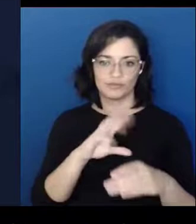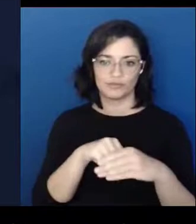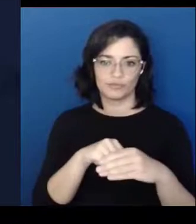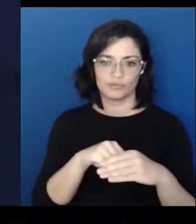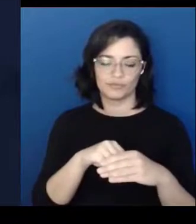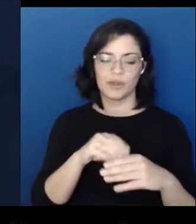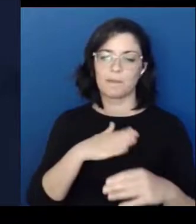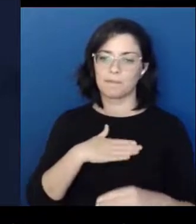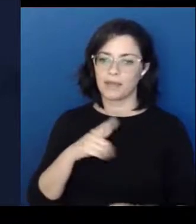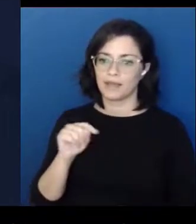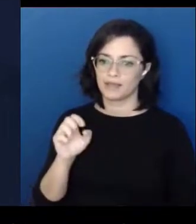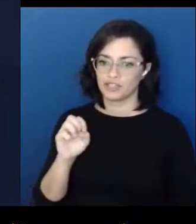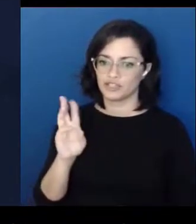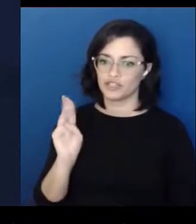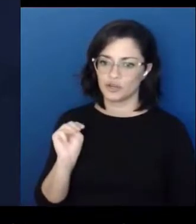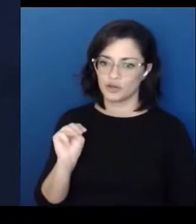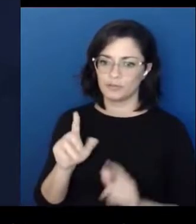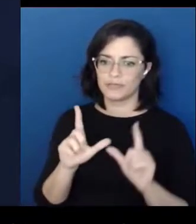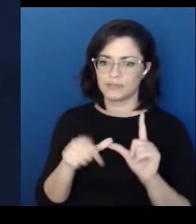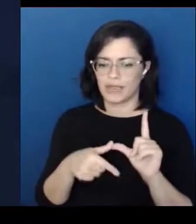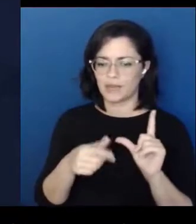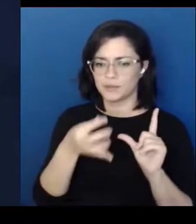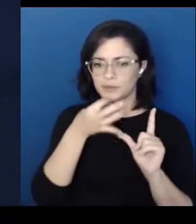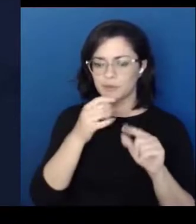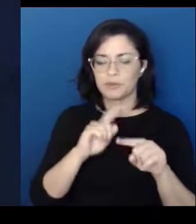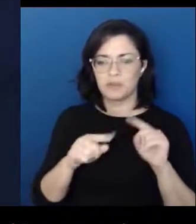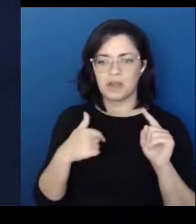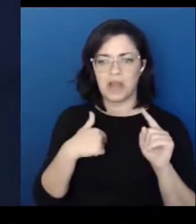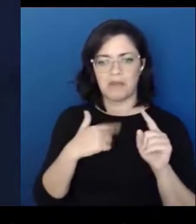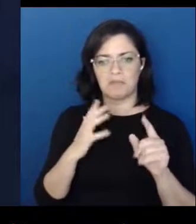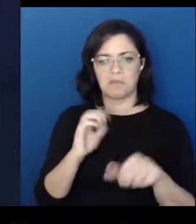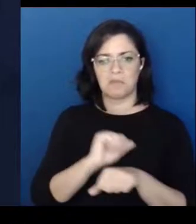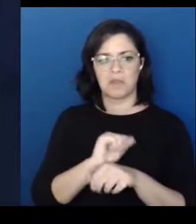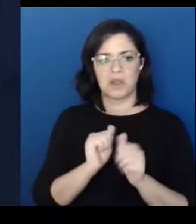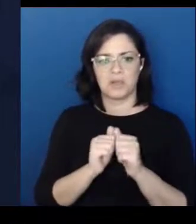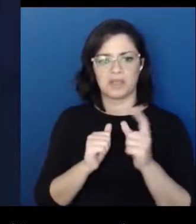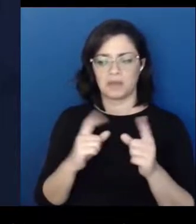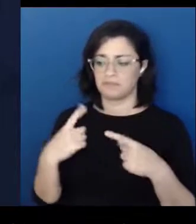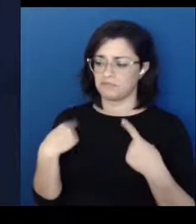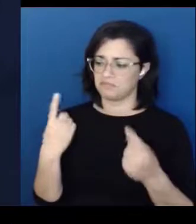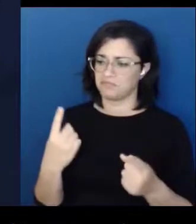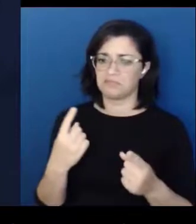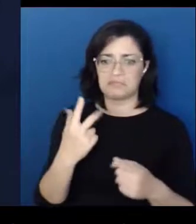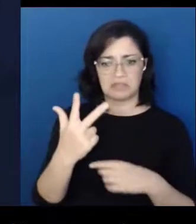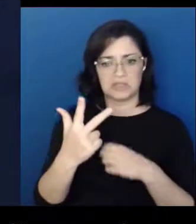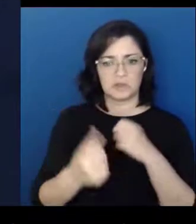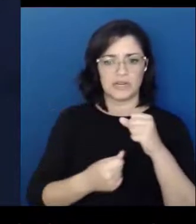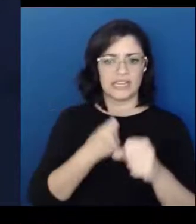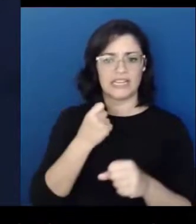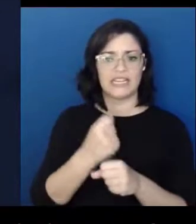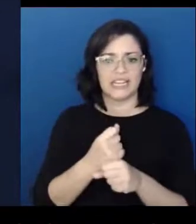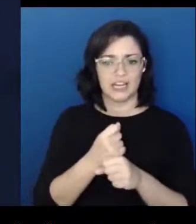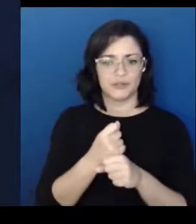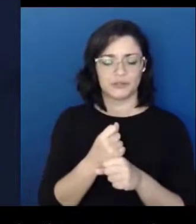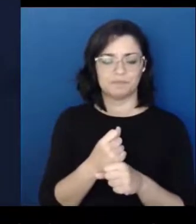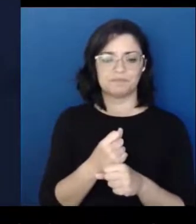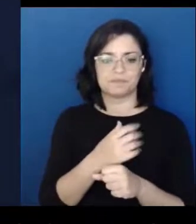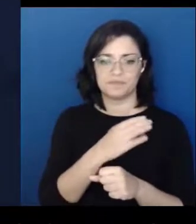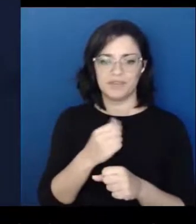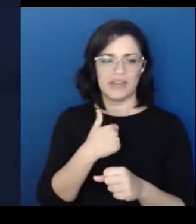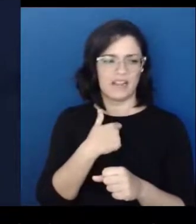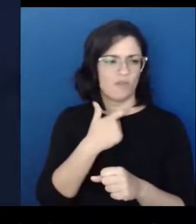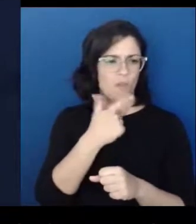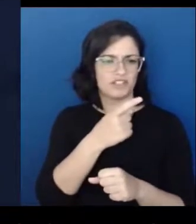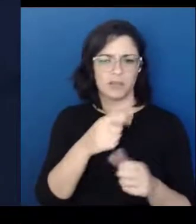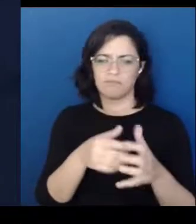been with the Alliance now for almost the entire 3 years of their experience and have watched them grow.